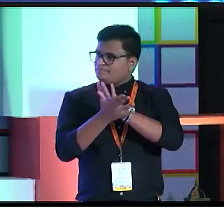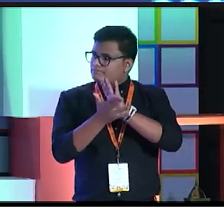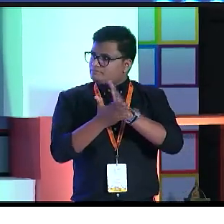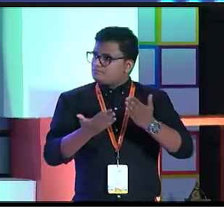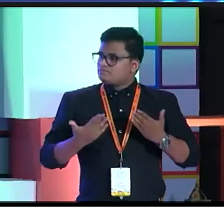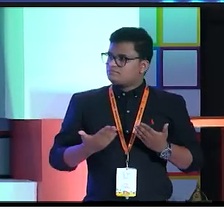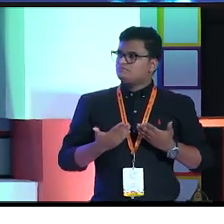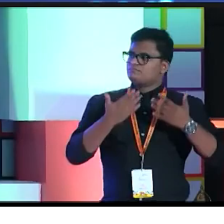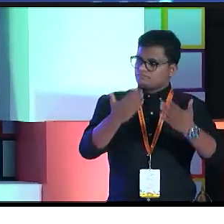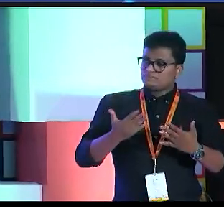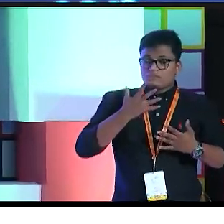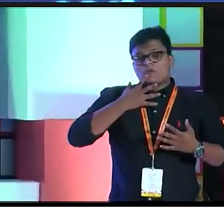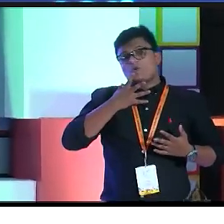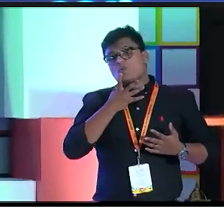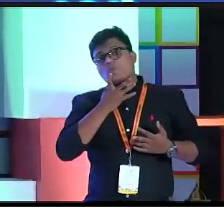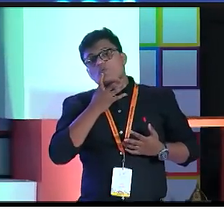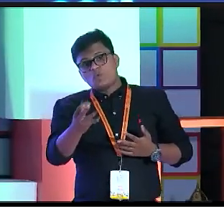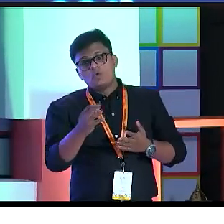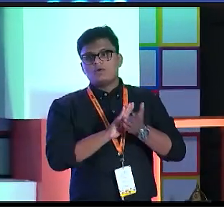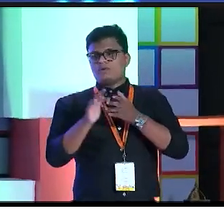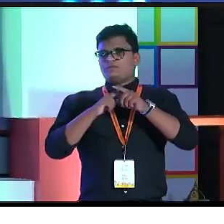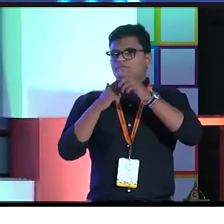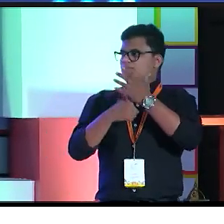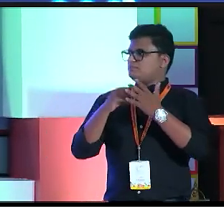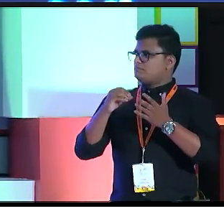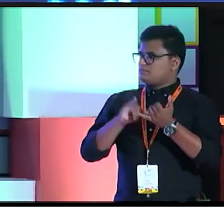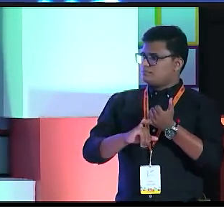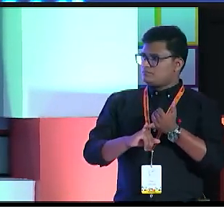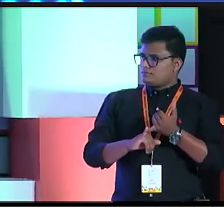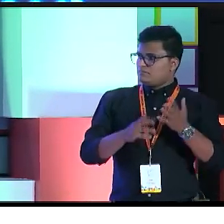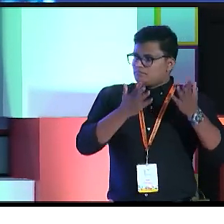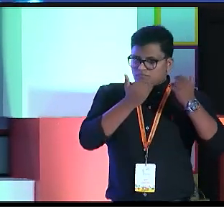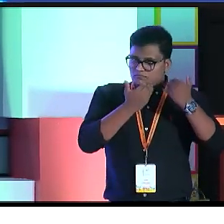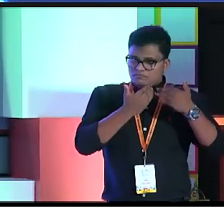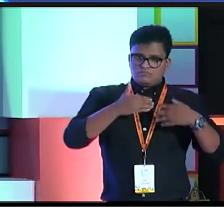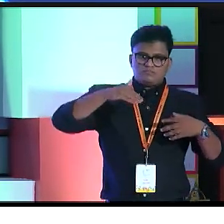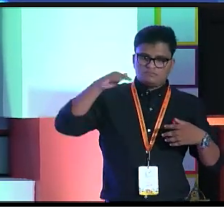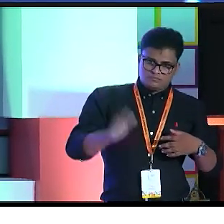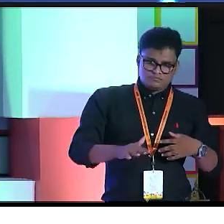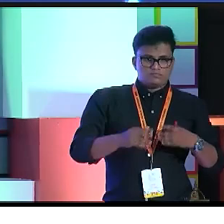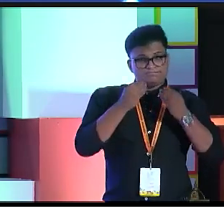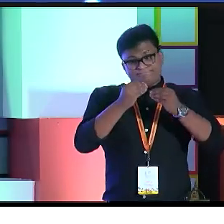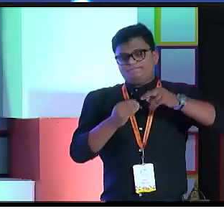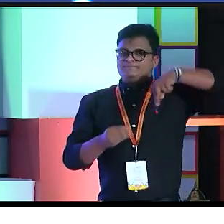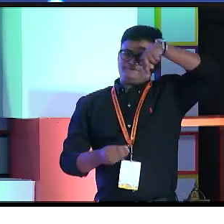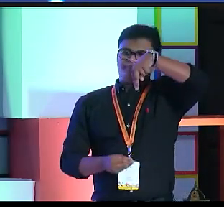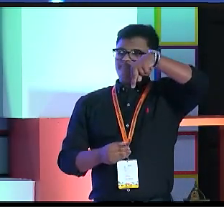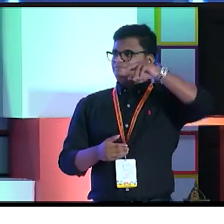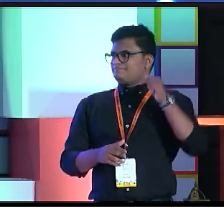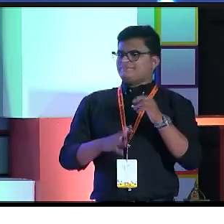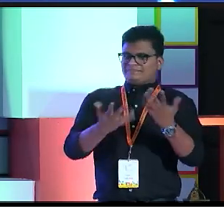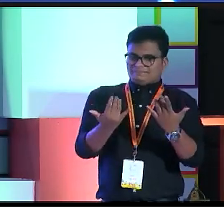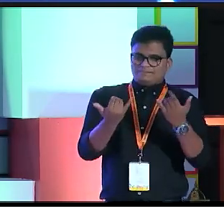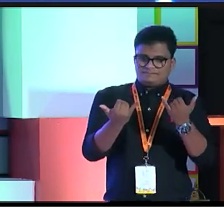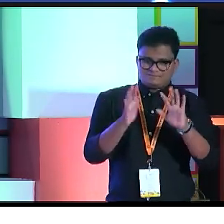invite the real heroes. And I would not expect anything less than a standing ovation, okay? But not now. Let them